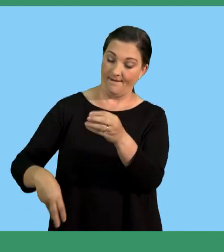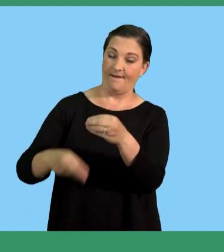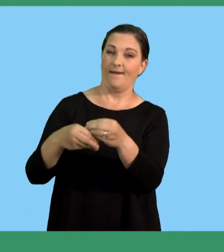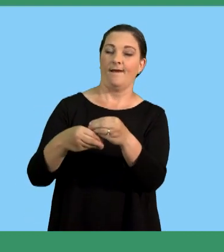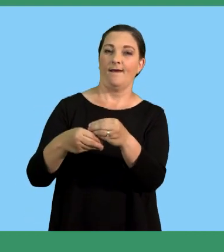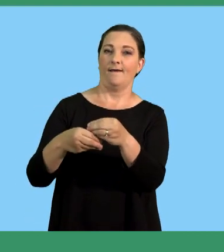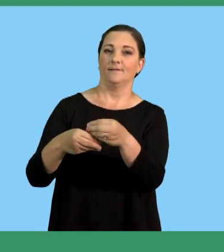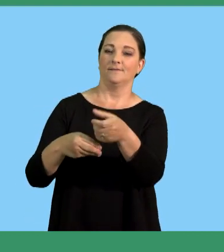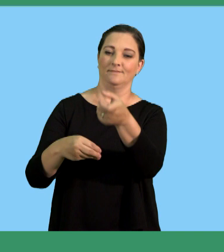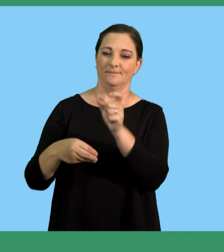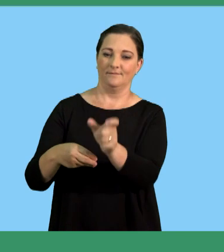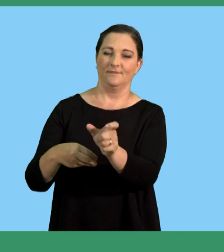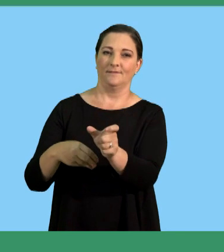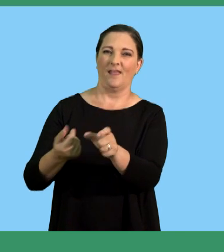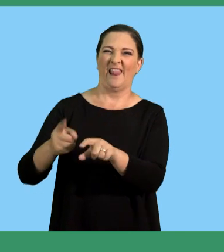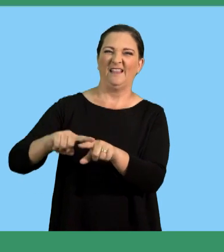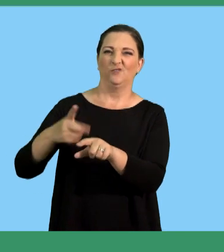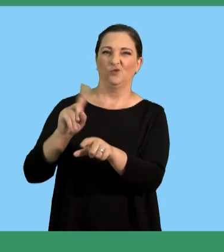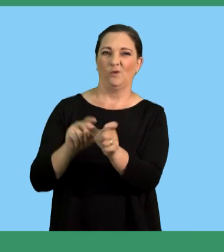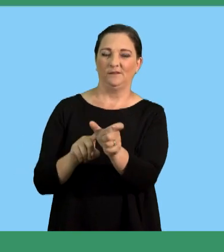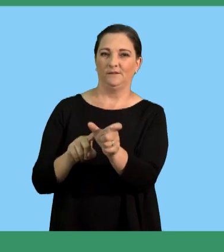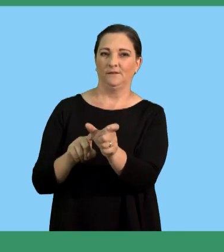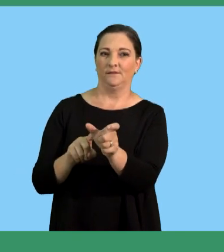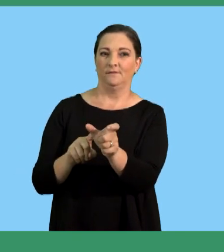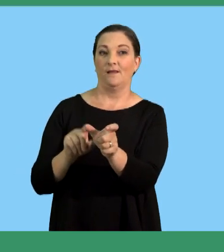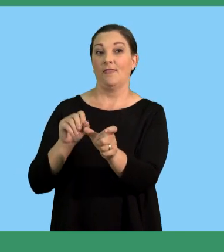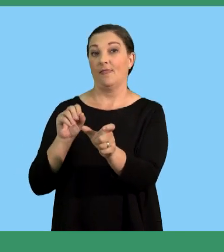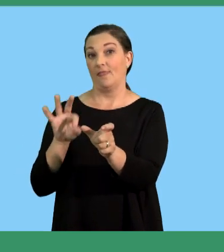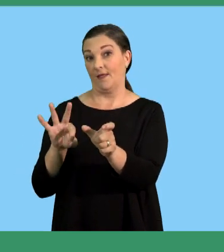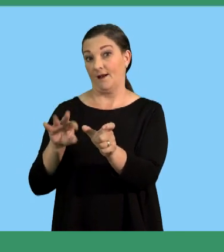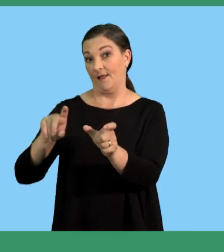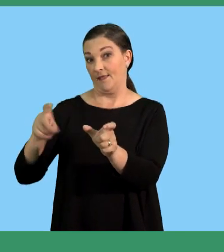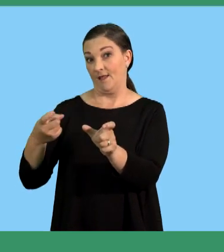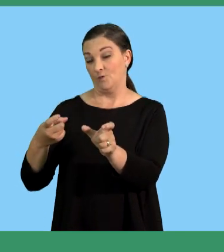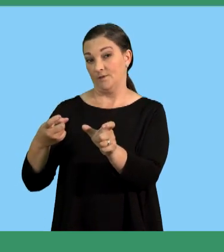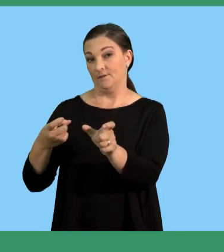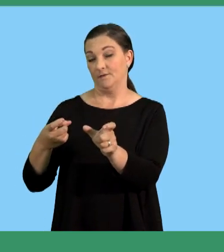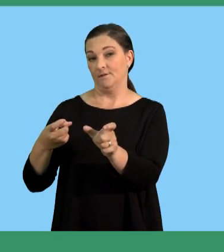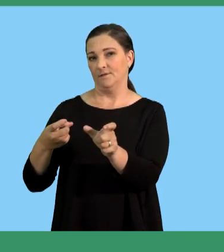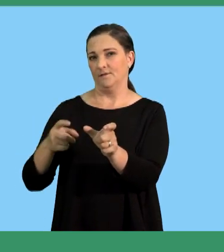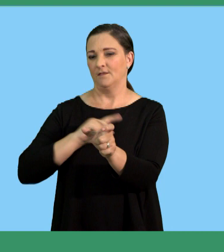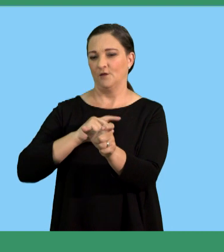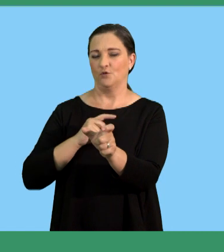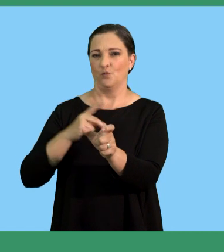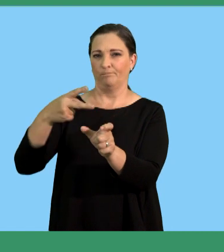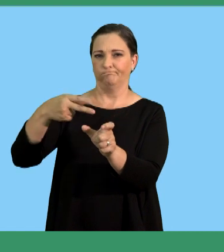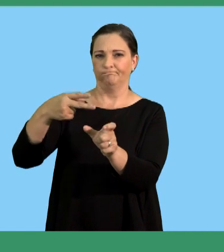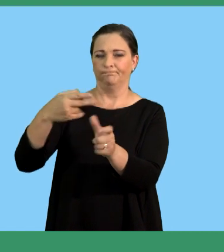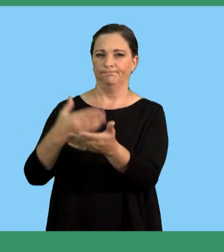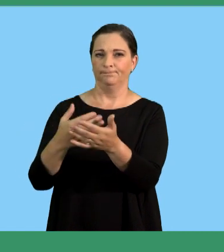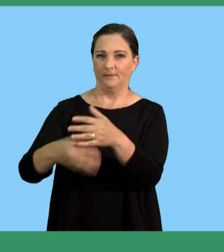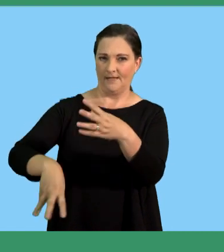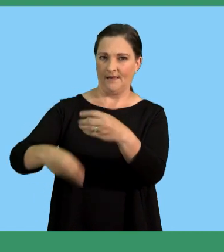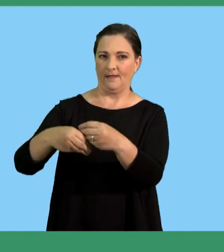30,000 and add the interest that was earned for year 1, which is 3,000,